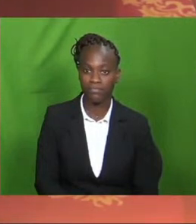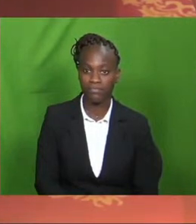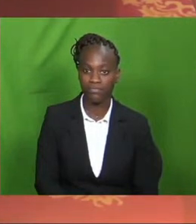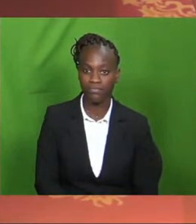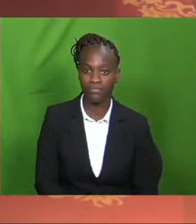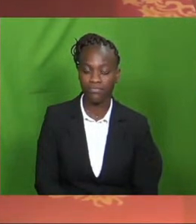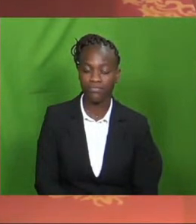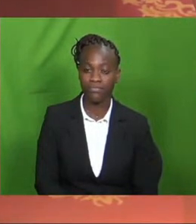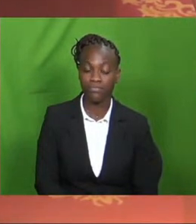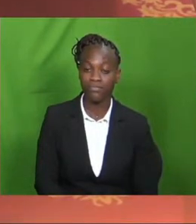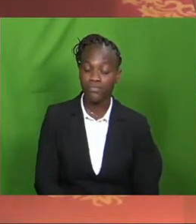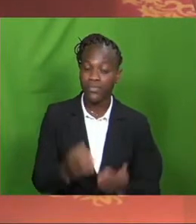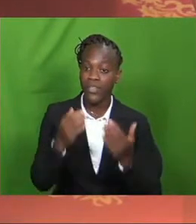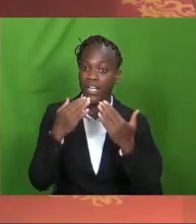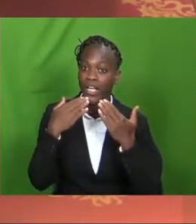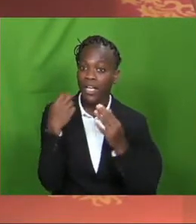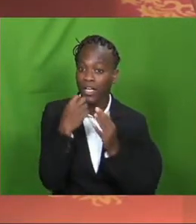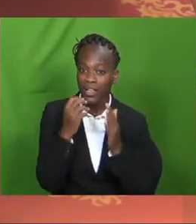Thank you, Mr. Speaker.